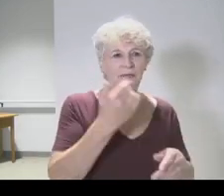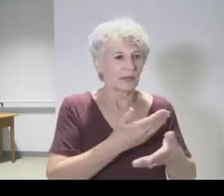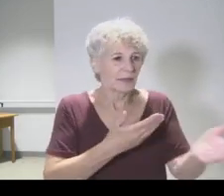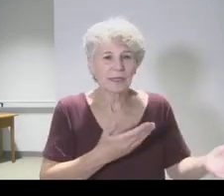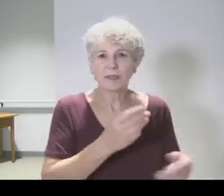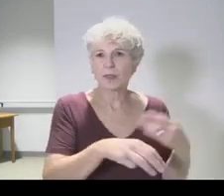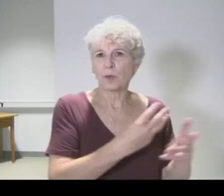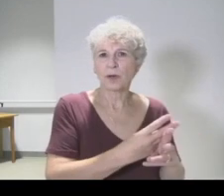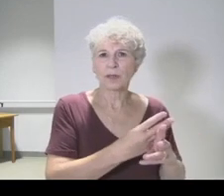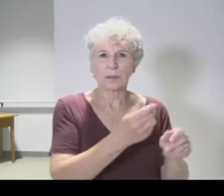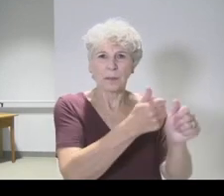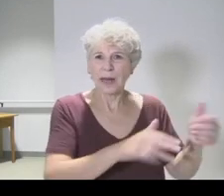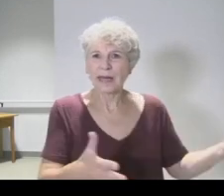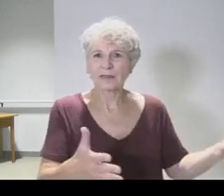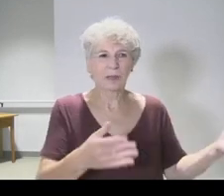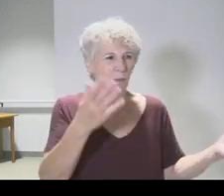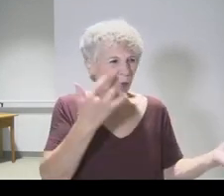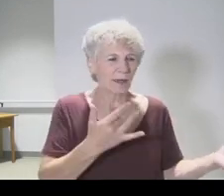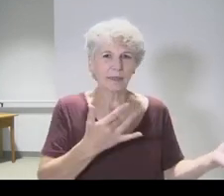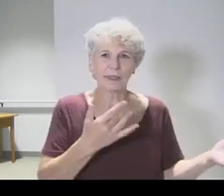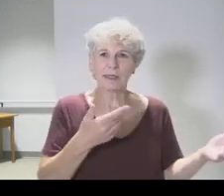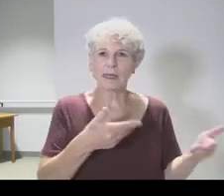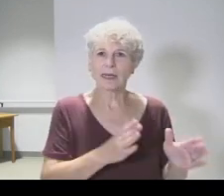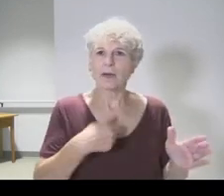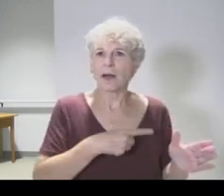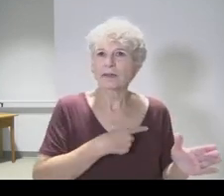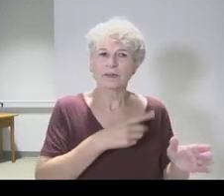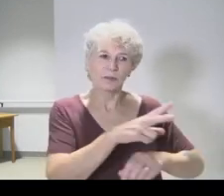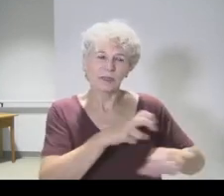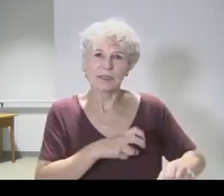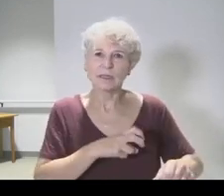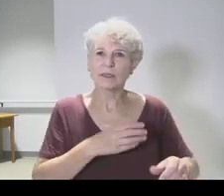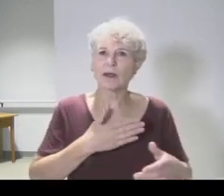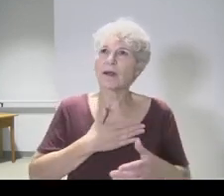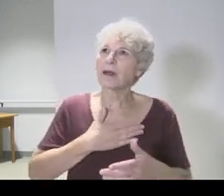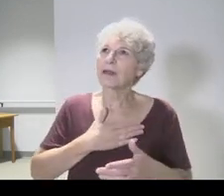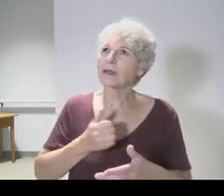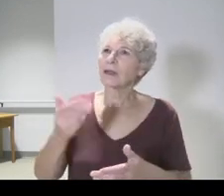then why do we let them rob our affections for Christ?